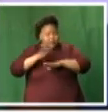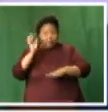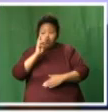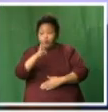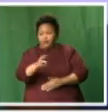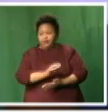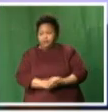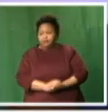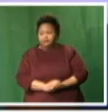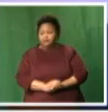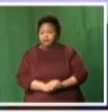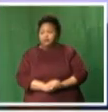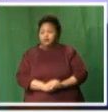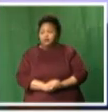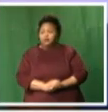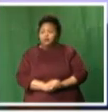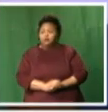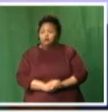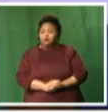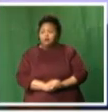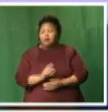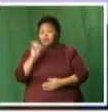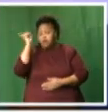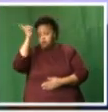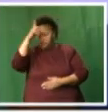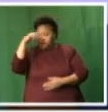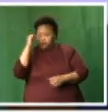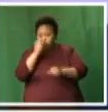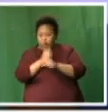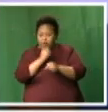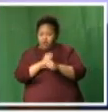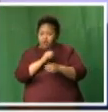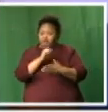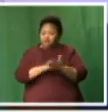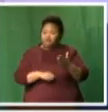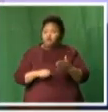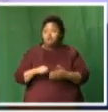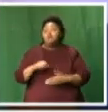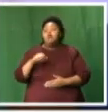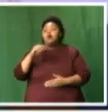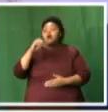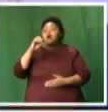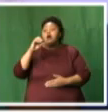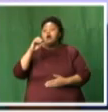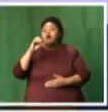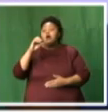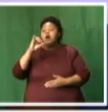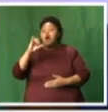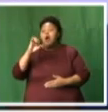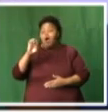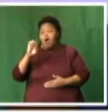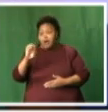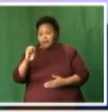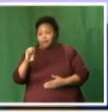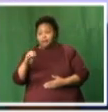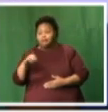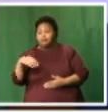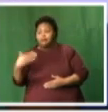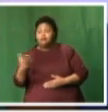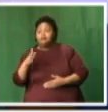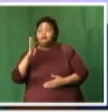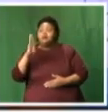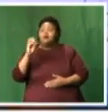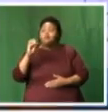workers from iBoost. Hence we appreciate the partnership with iBoost. We'll be offering one-on-one counseling to